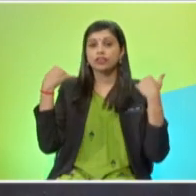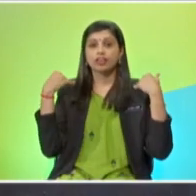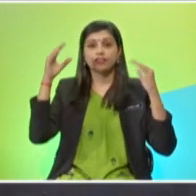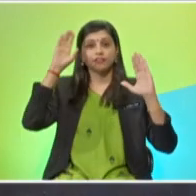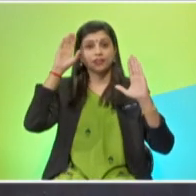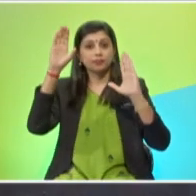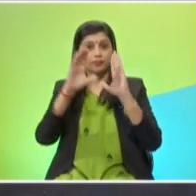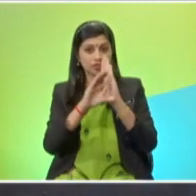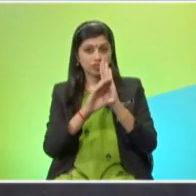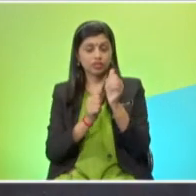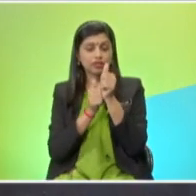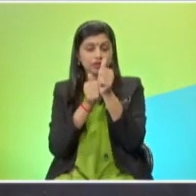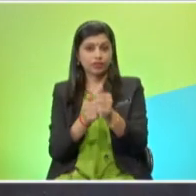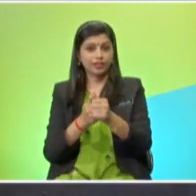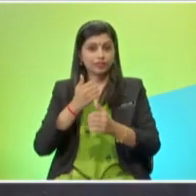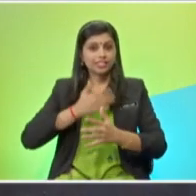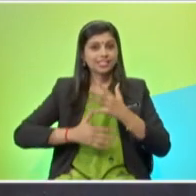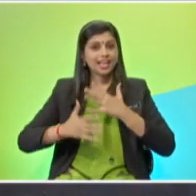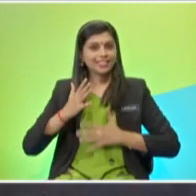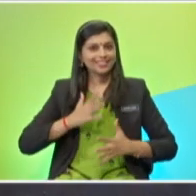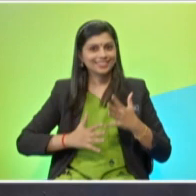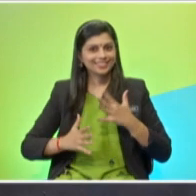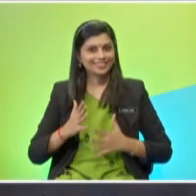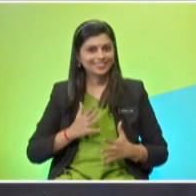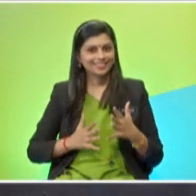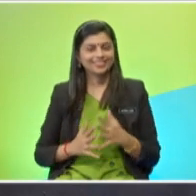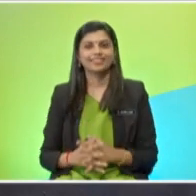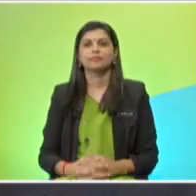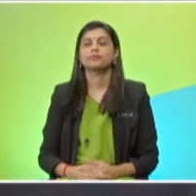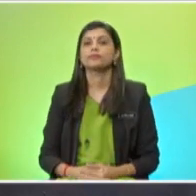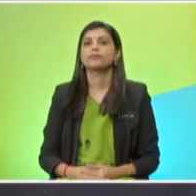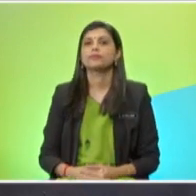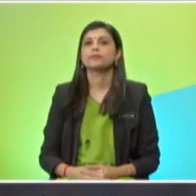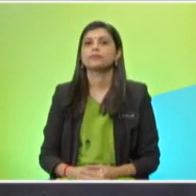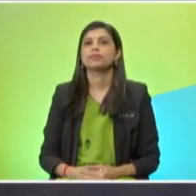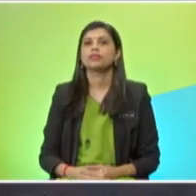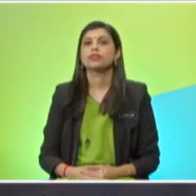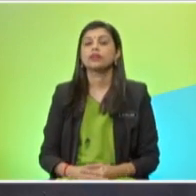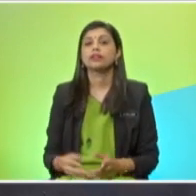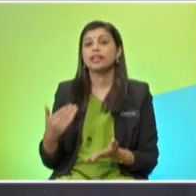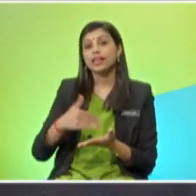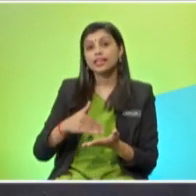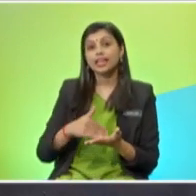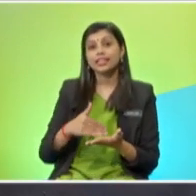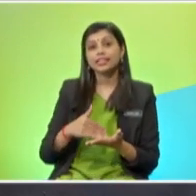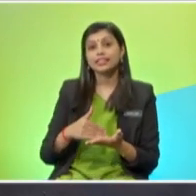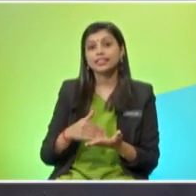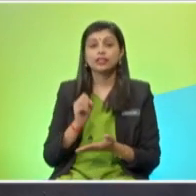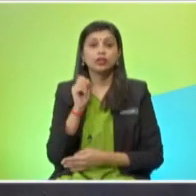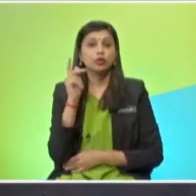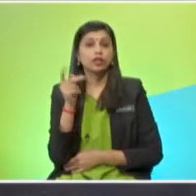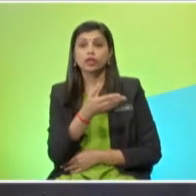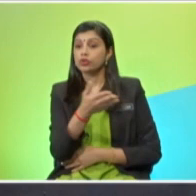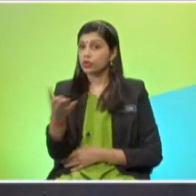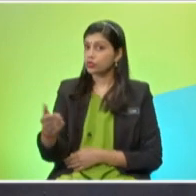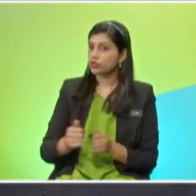as in the lyrics. Okay. Which would you like to sing another time, honey? Yes, I would love to, and I'm sure my pupils